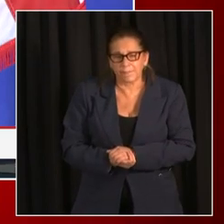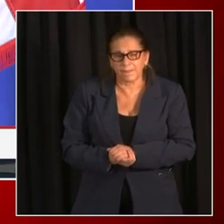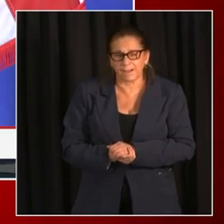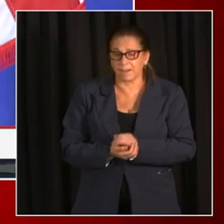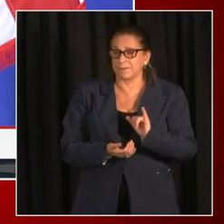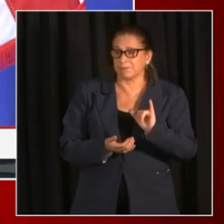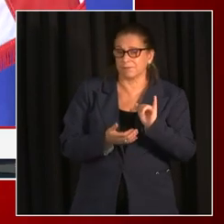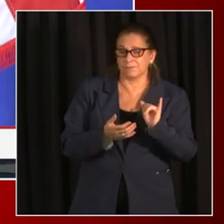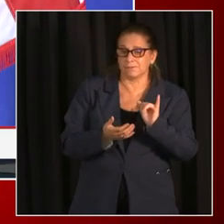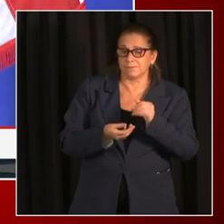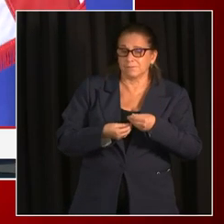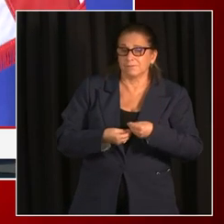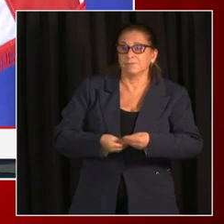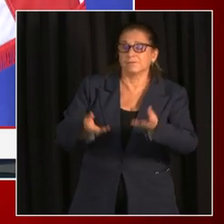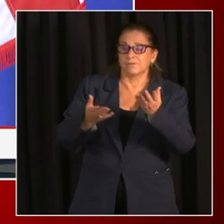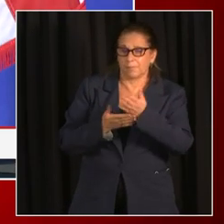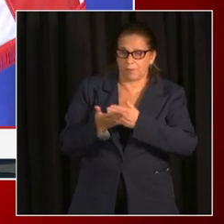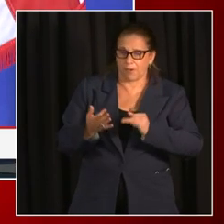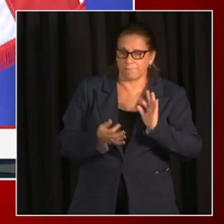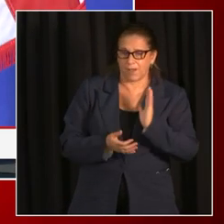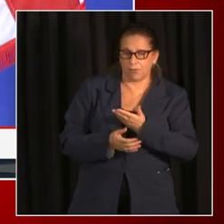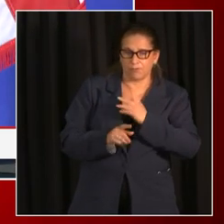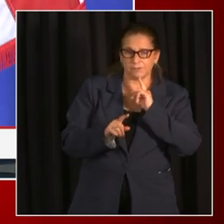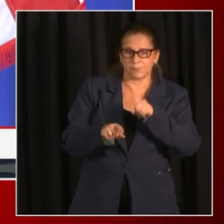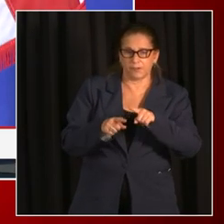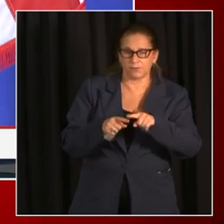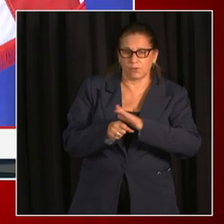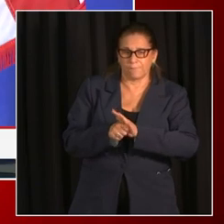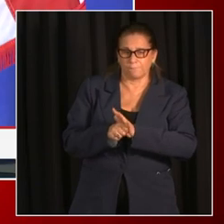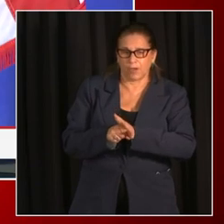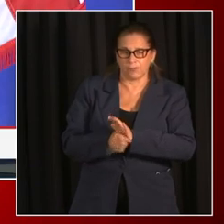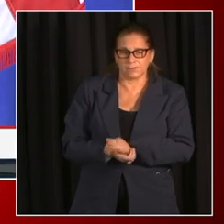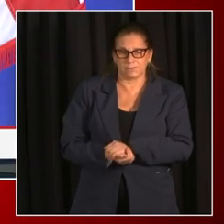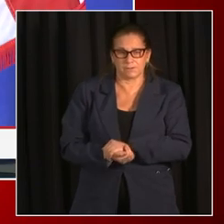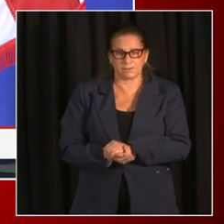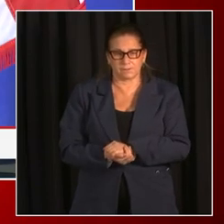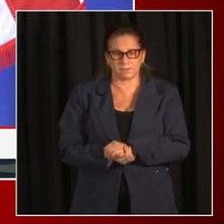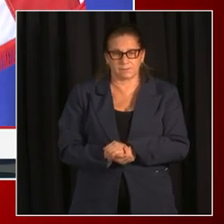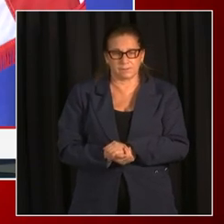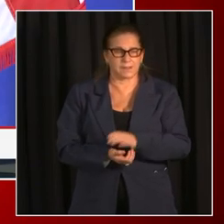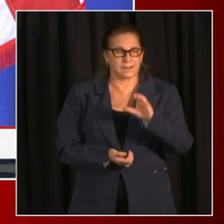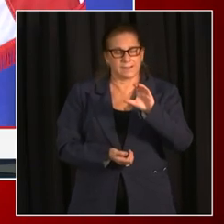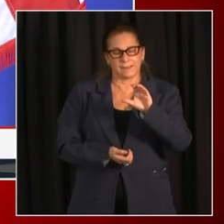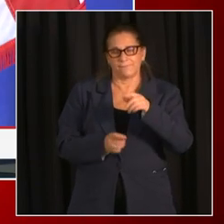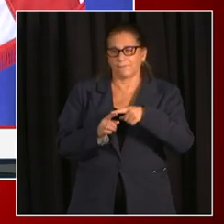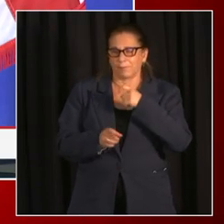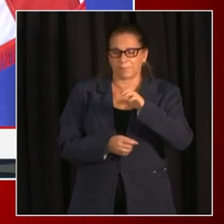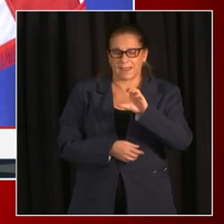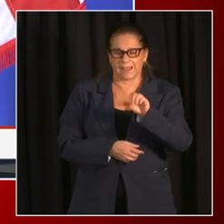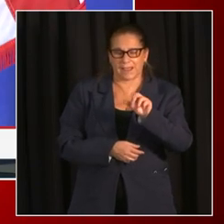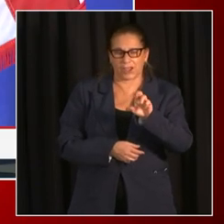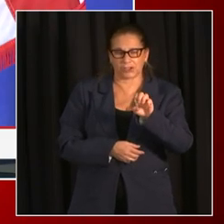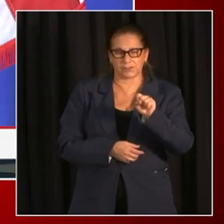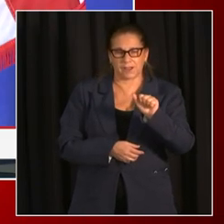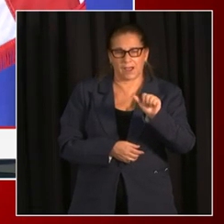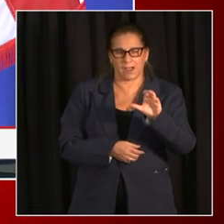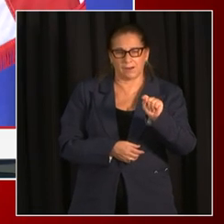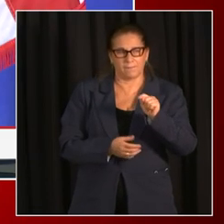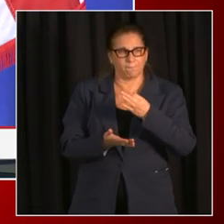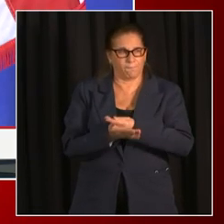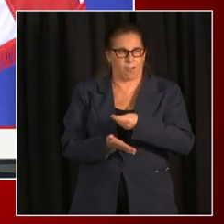of our response are related to the CARES Act funding. Thank you. And my second question is, when